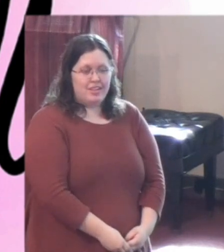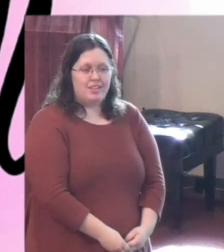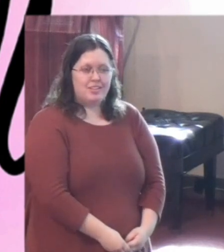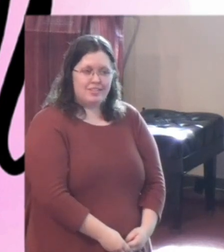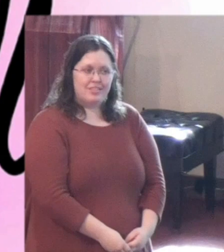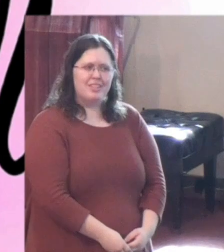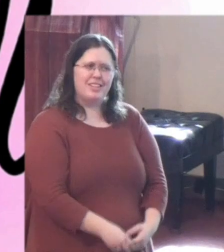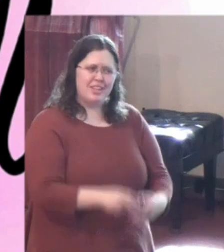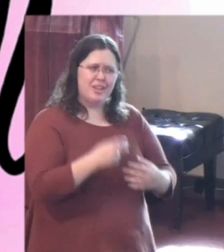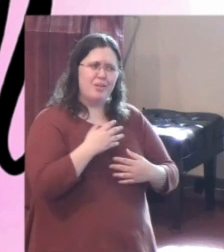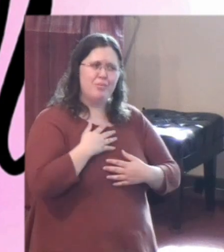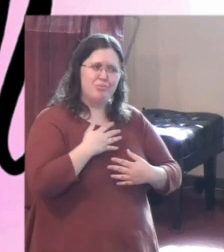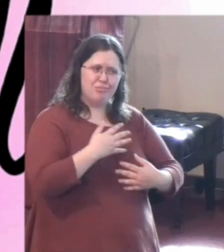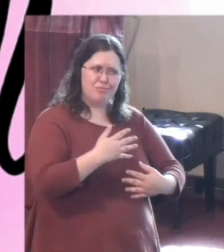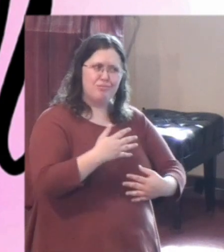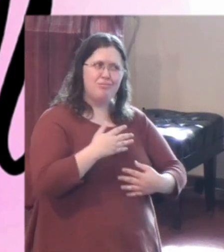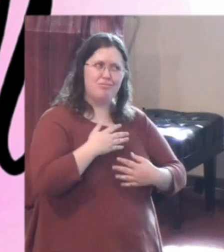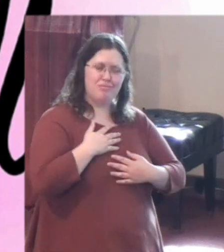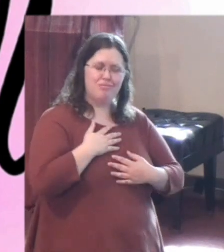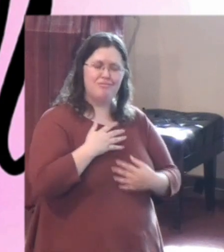Yeah, breathe that one in too.